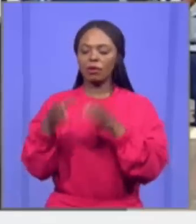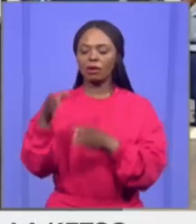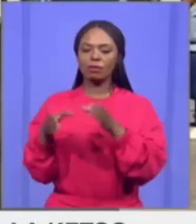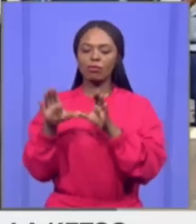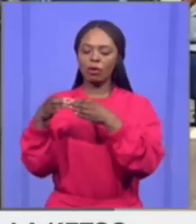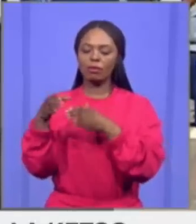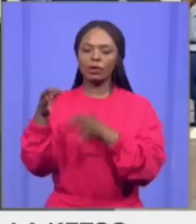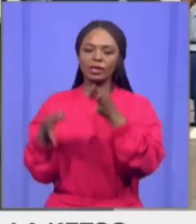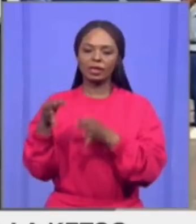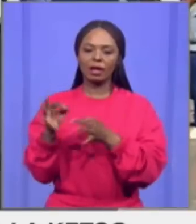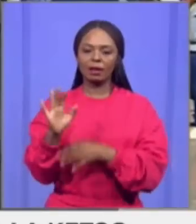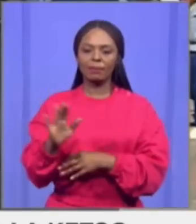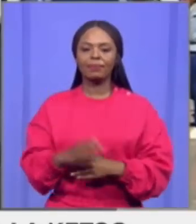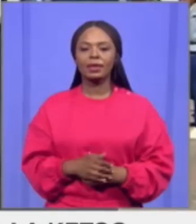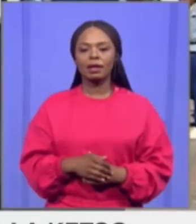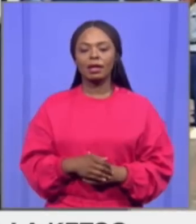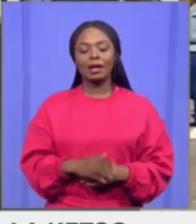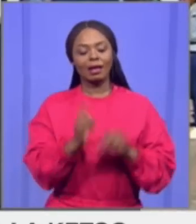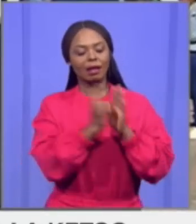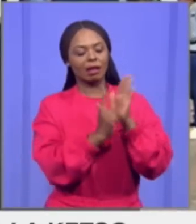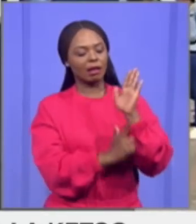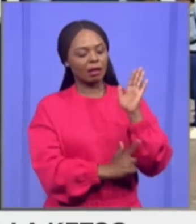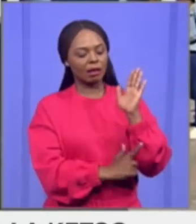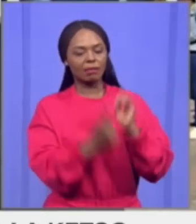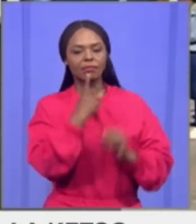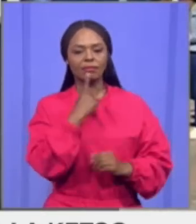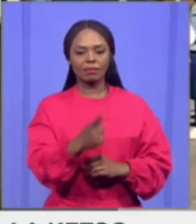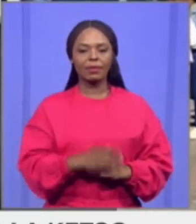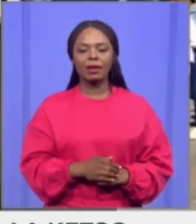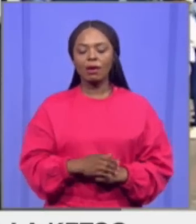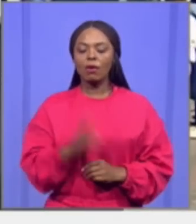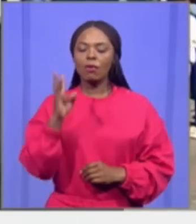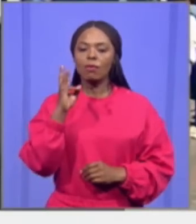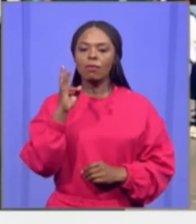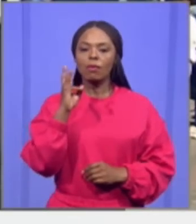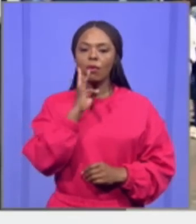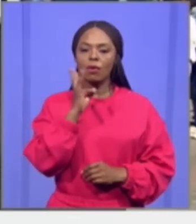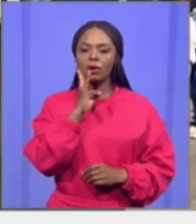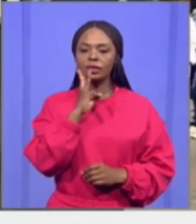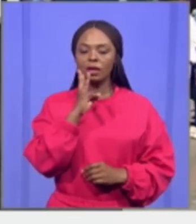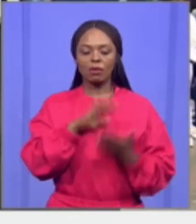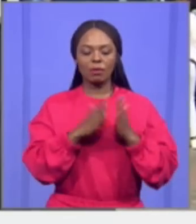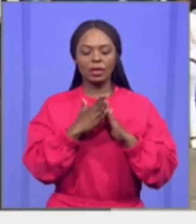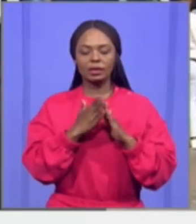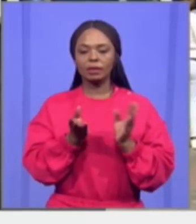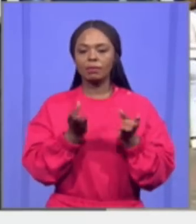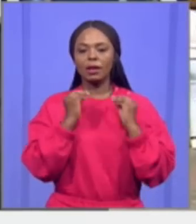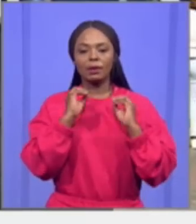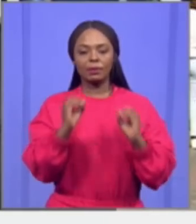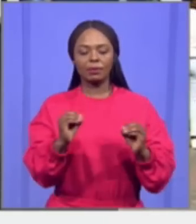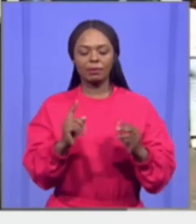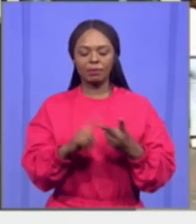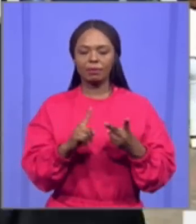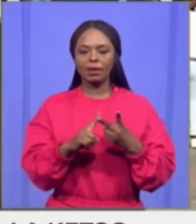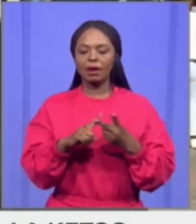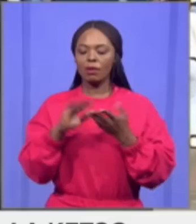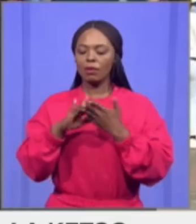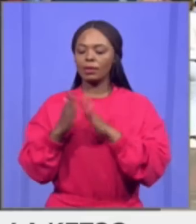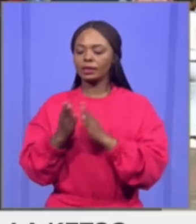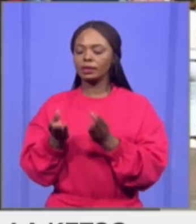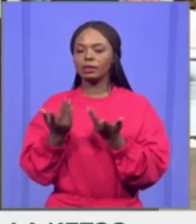Legislature rona e re baagi ba sena metsi, baagi ba sena matlo, baagi ba sa